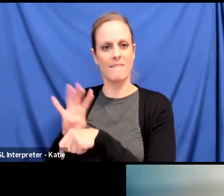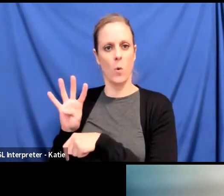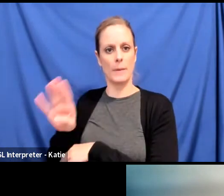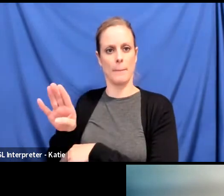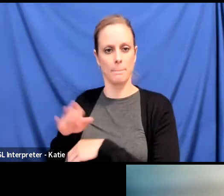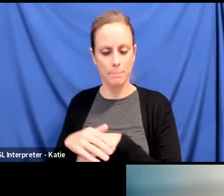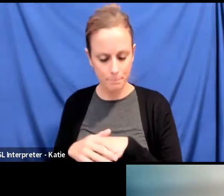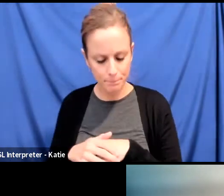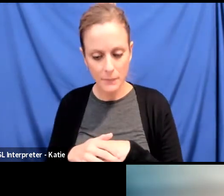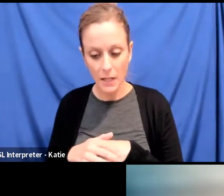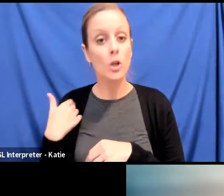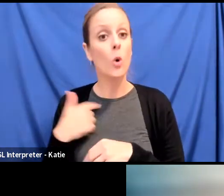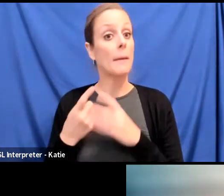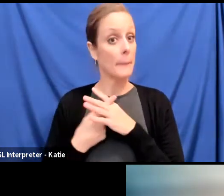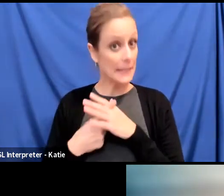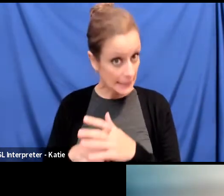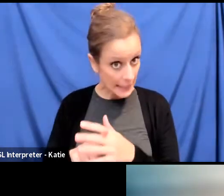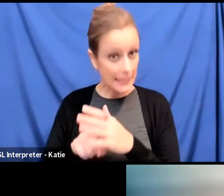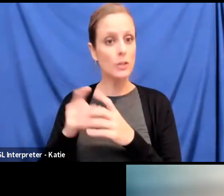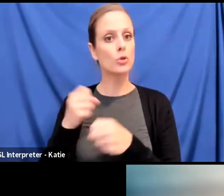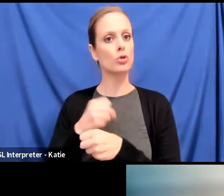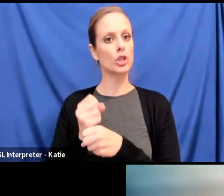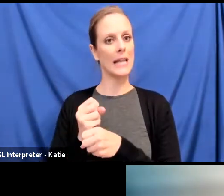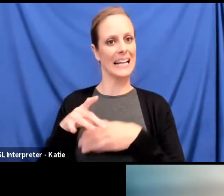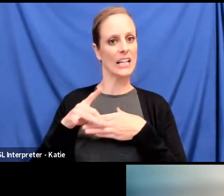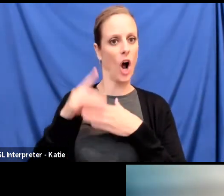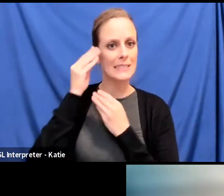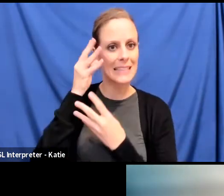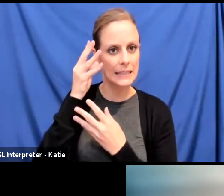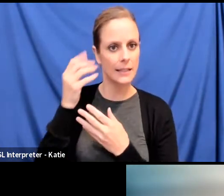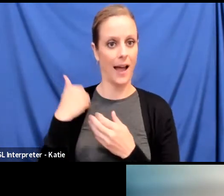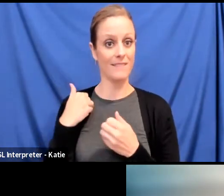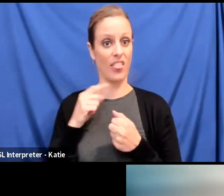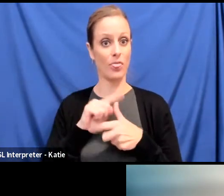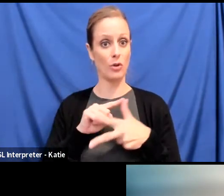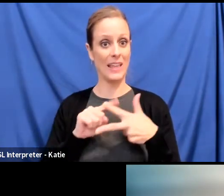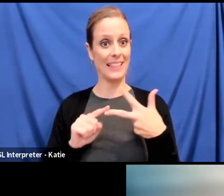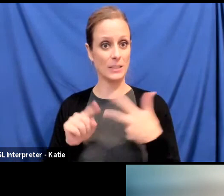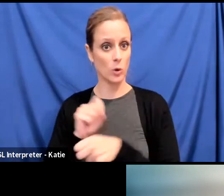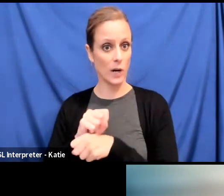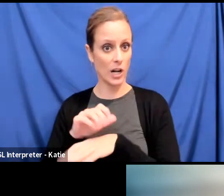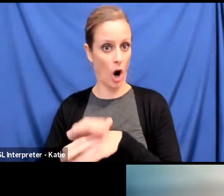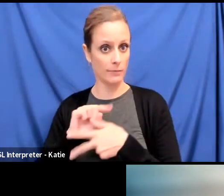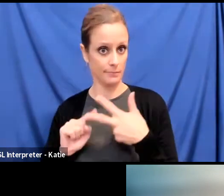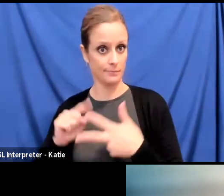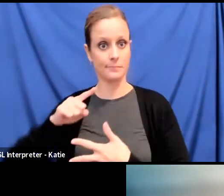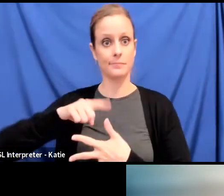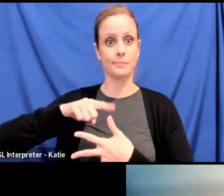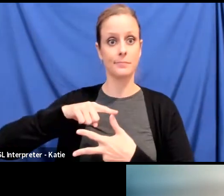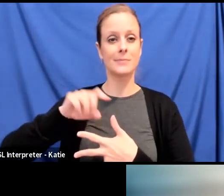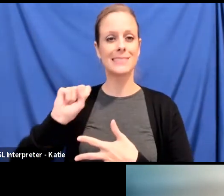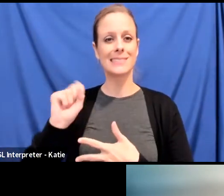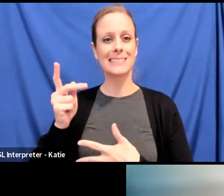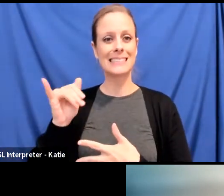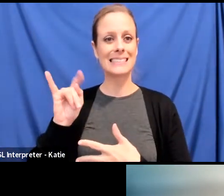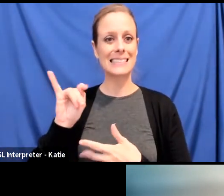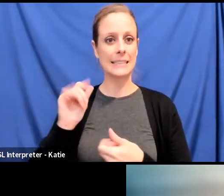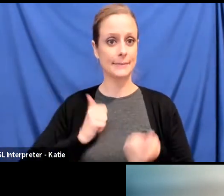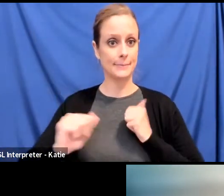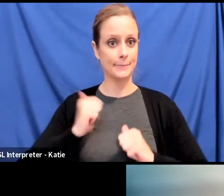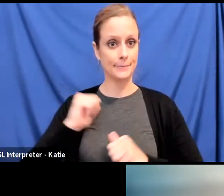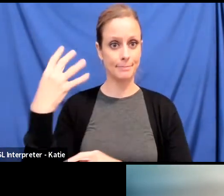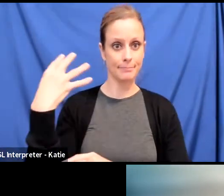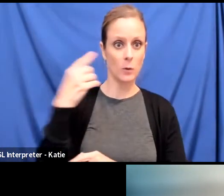we've began to create some content and we have 3 things that we're working on. The first is a series of skits that we're going to be